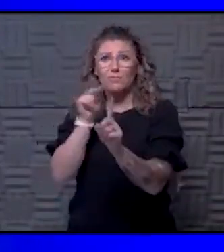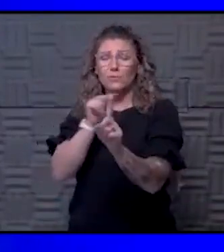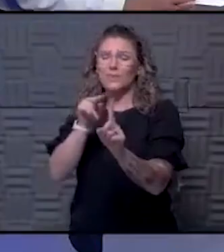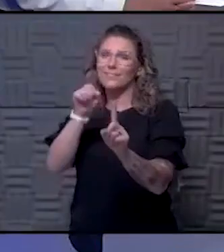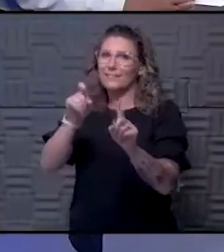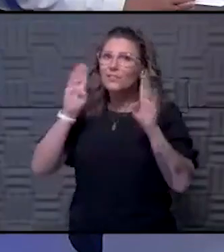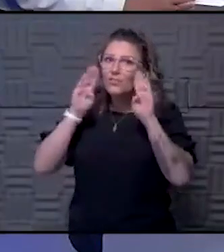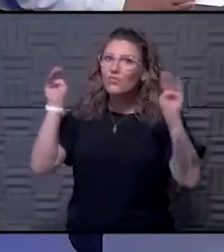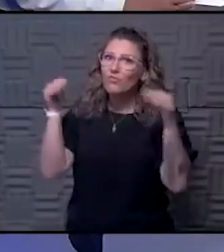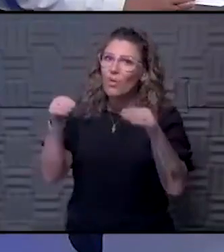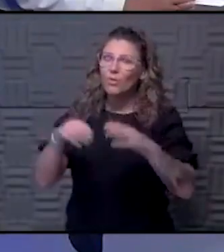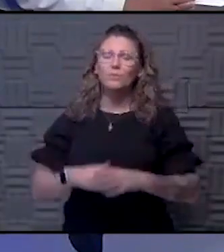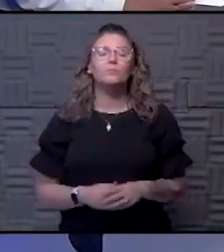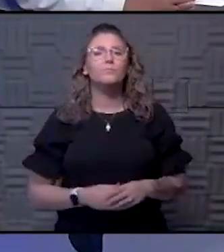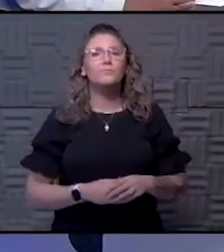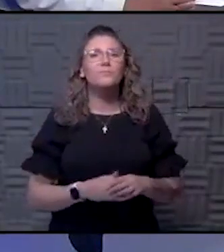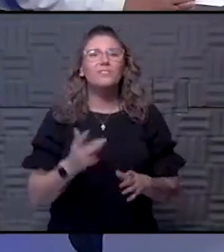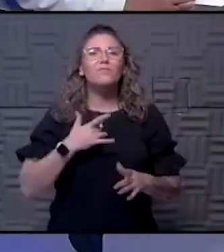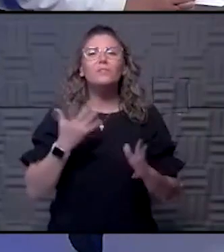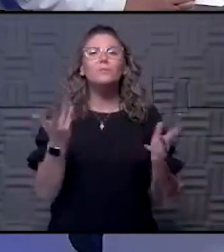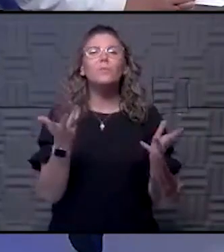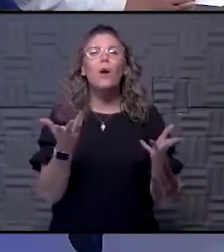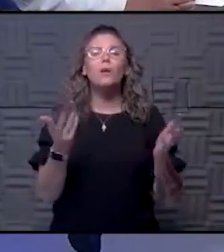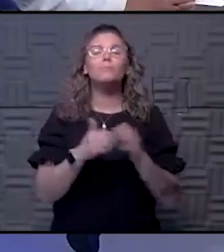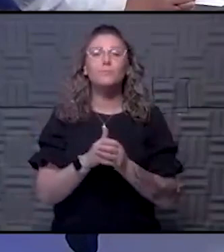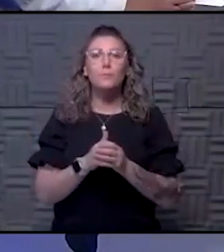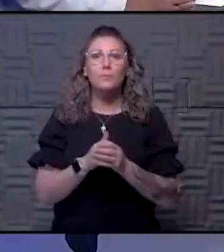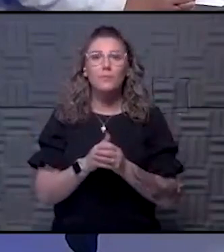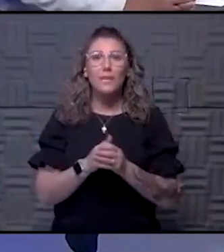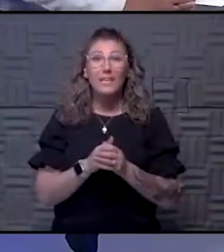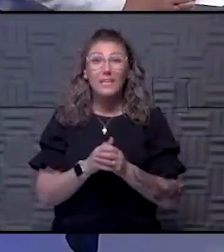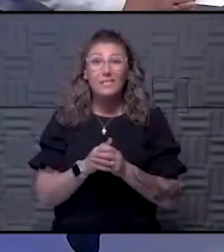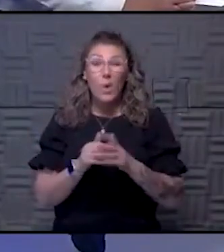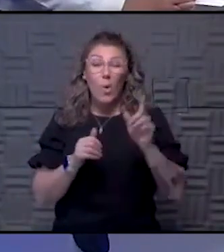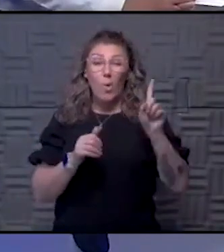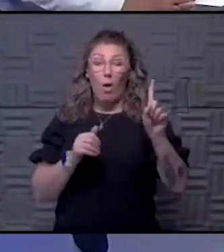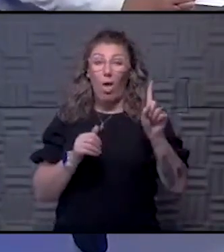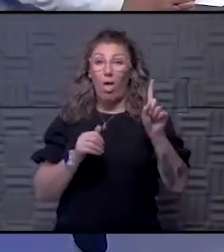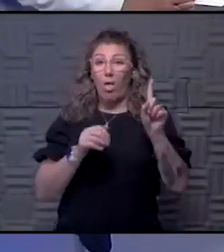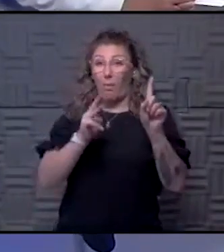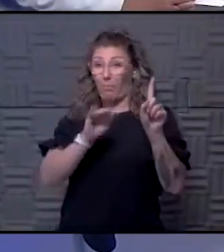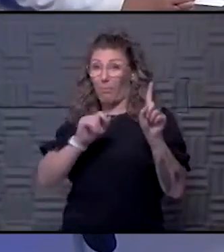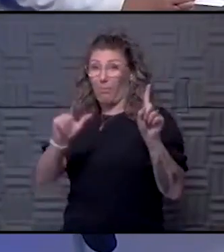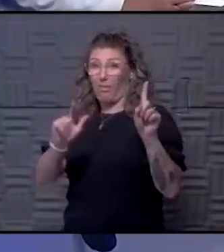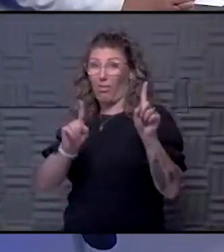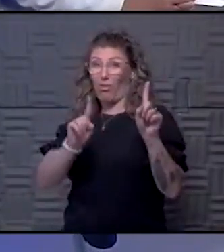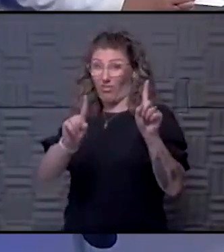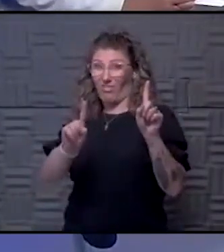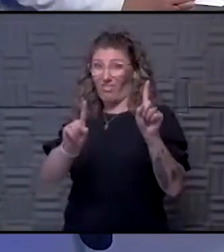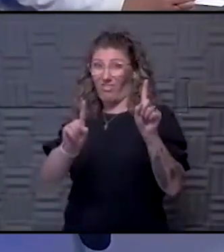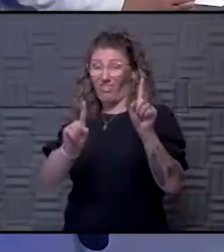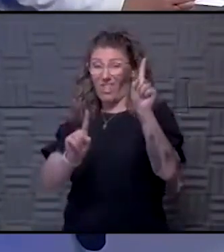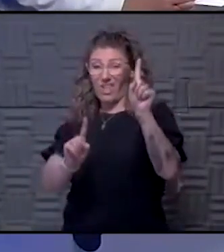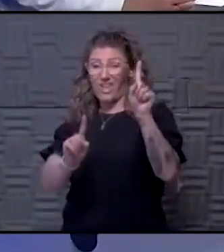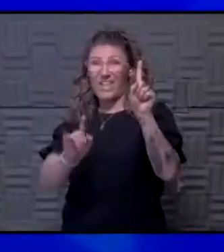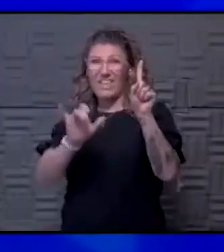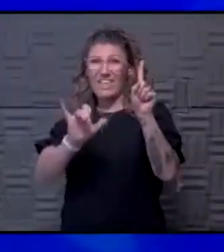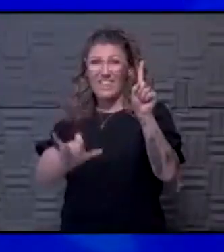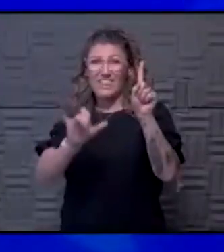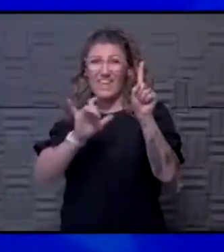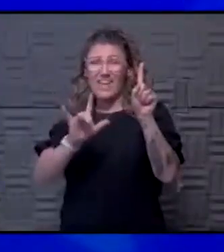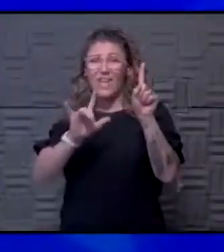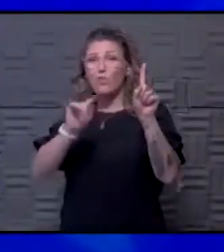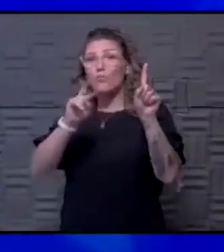focused. Yeah, it feels this way. It's 1,000,000 to 1. That's the odds right now that you're going to have one of the cerebral